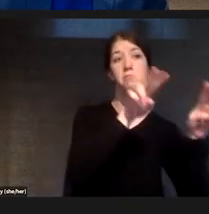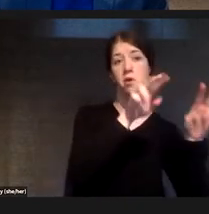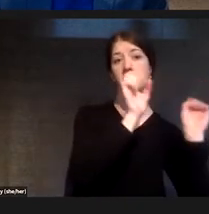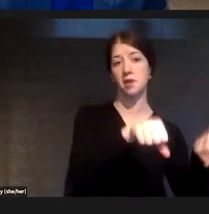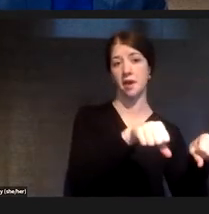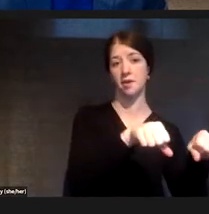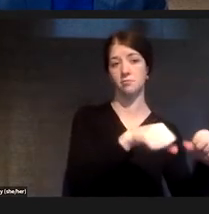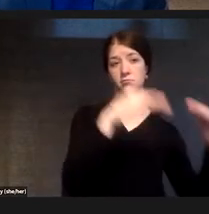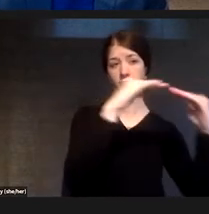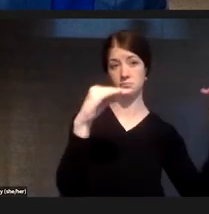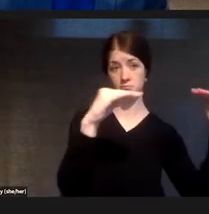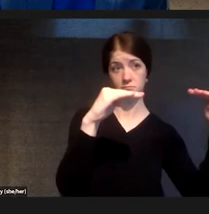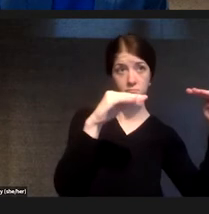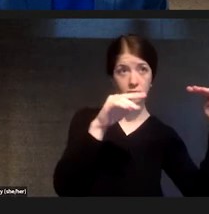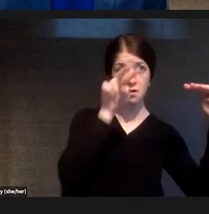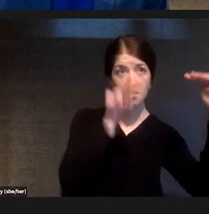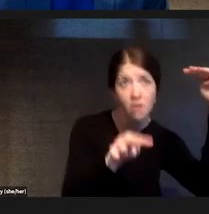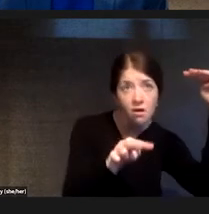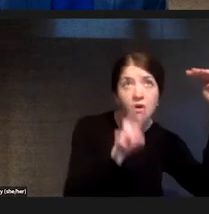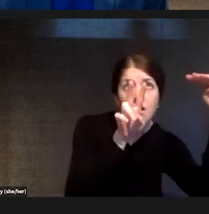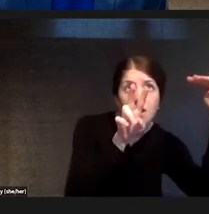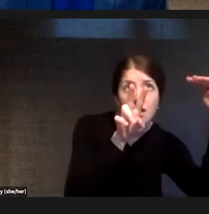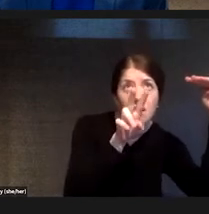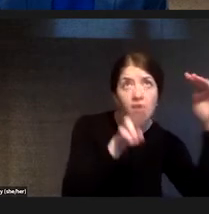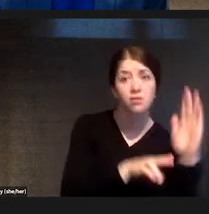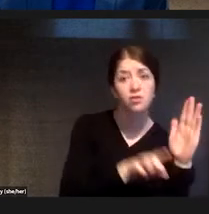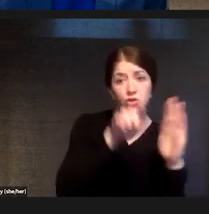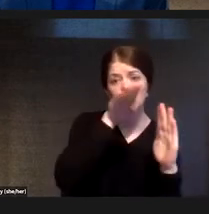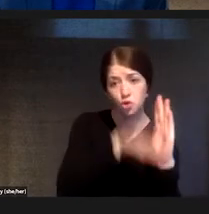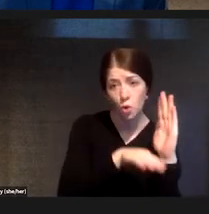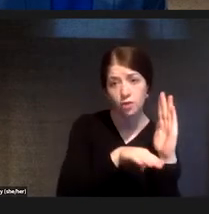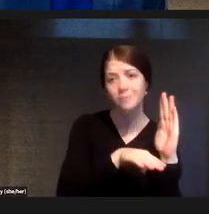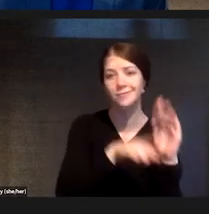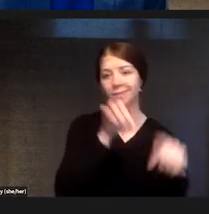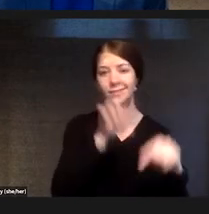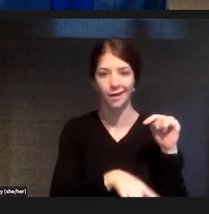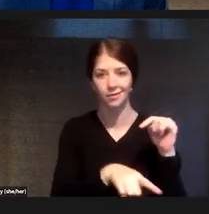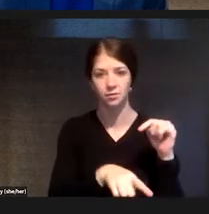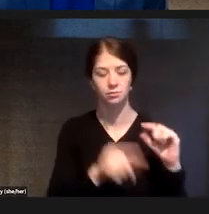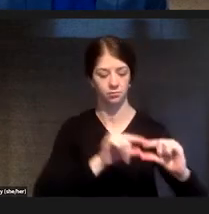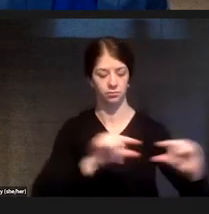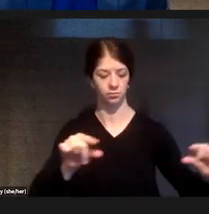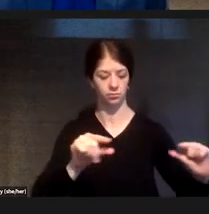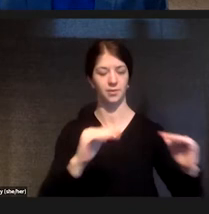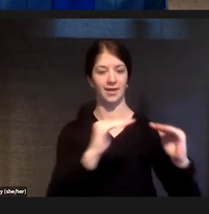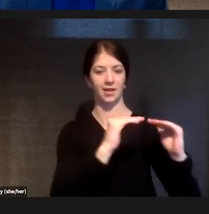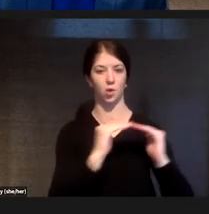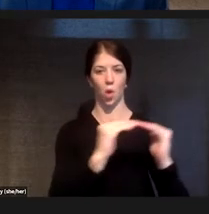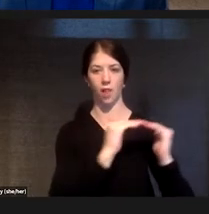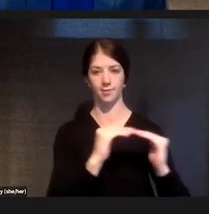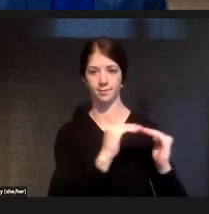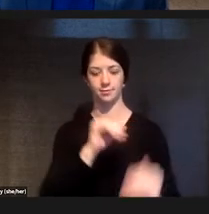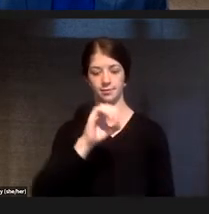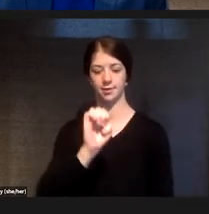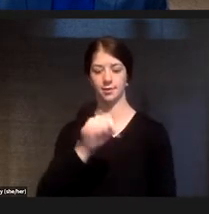the fence to the game. And underneath that, it says equality. Now on the other half of this slide, the